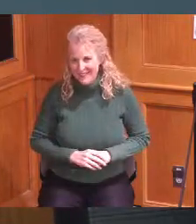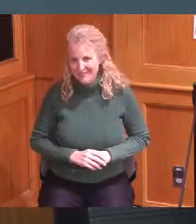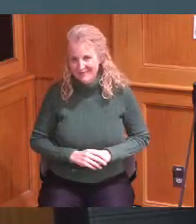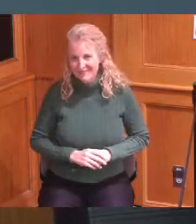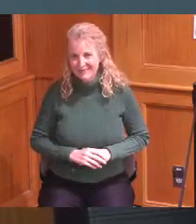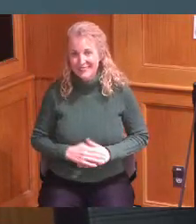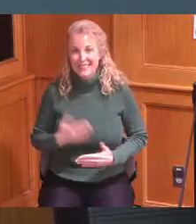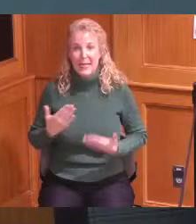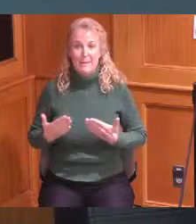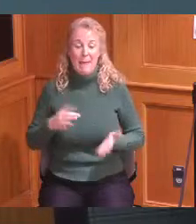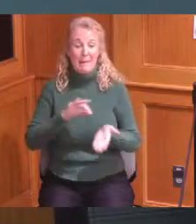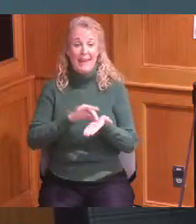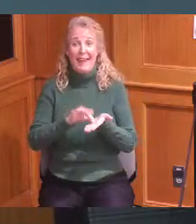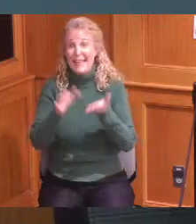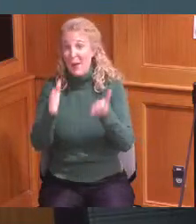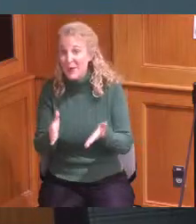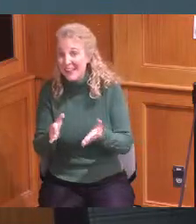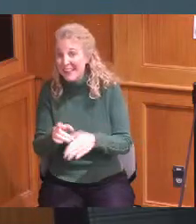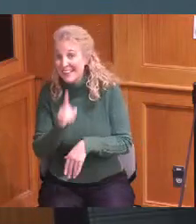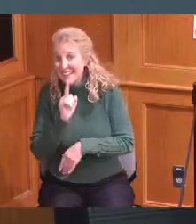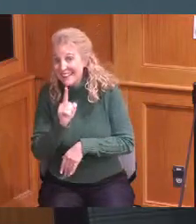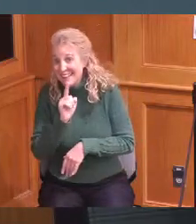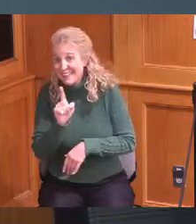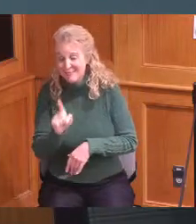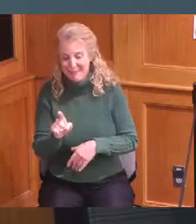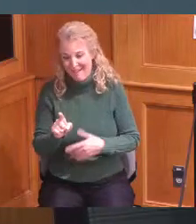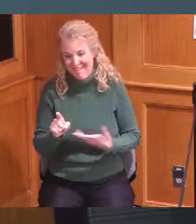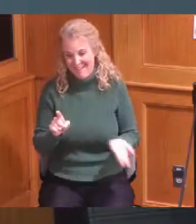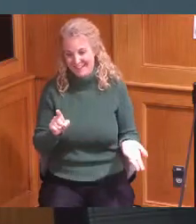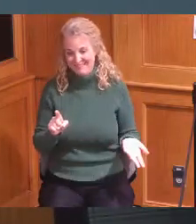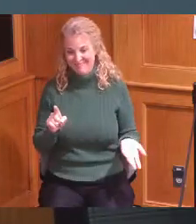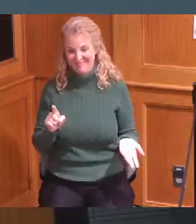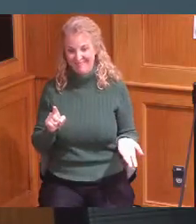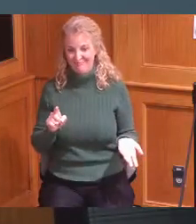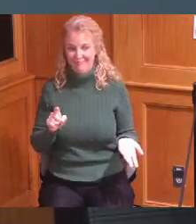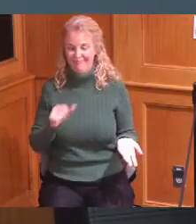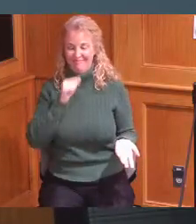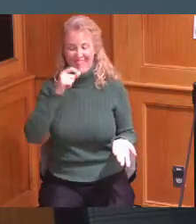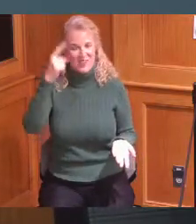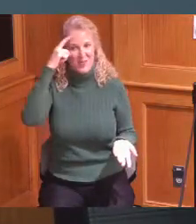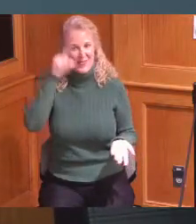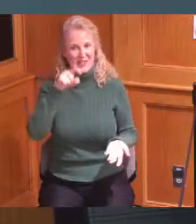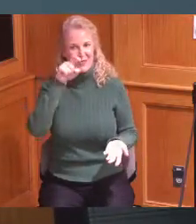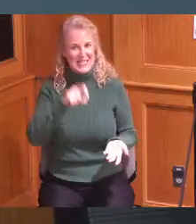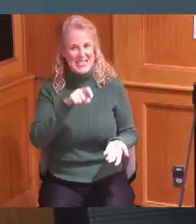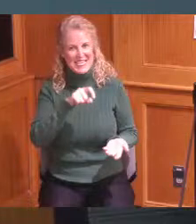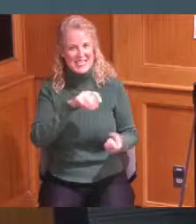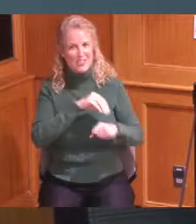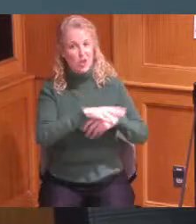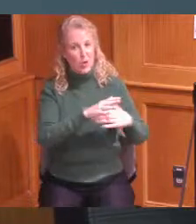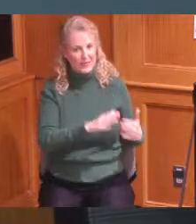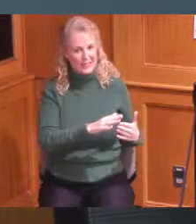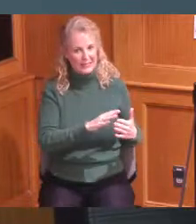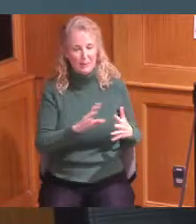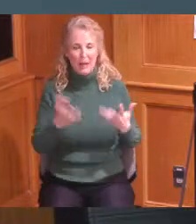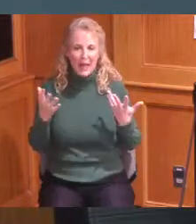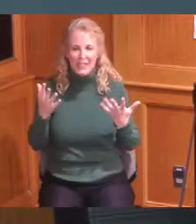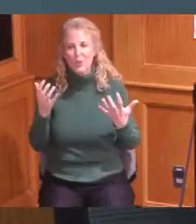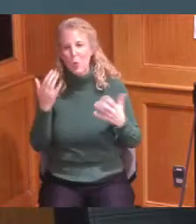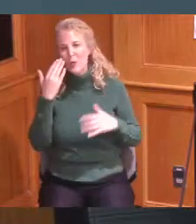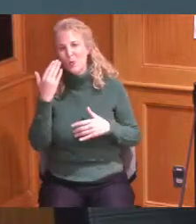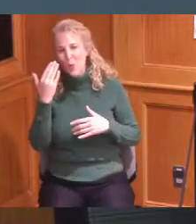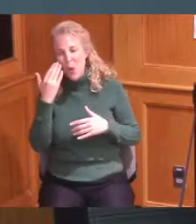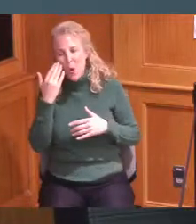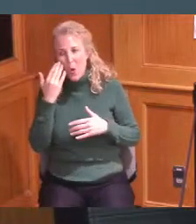know, accountant maybe, that could say the percentage if we considered increase. And I'm not saying we are, but that